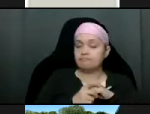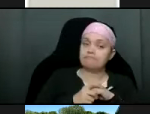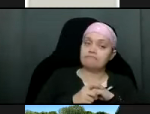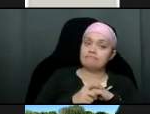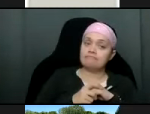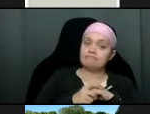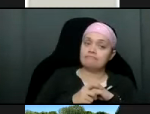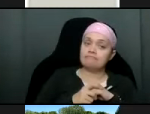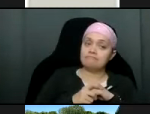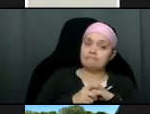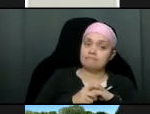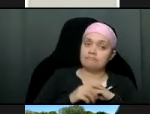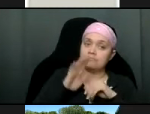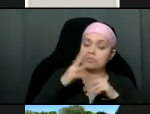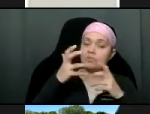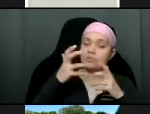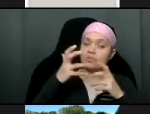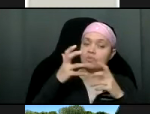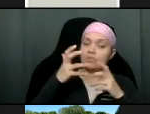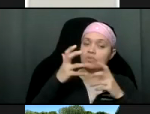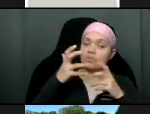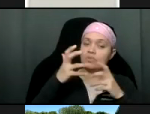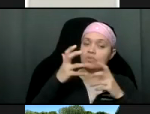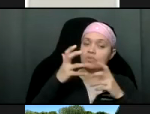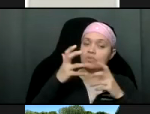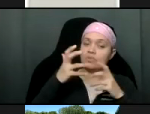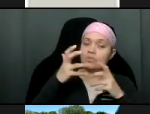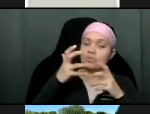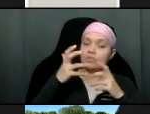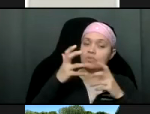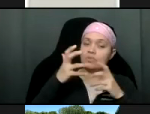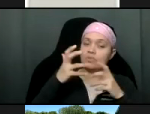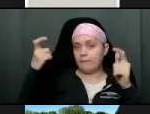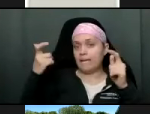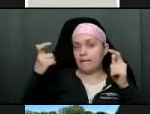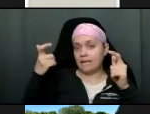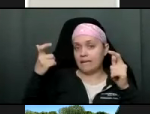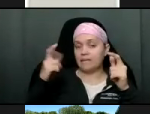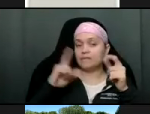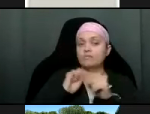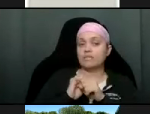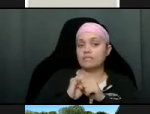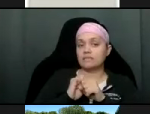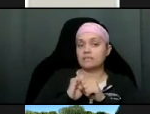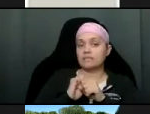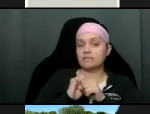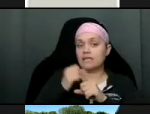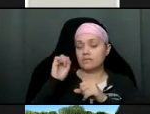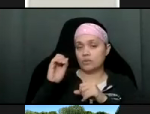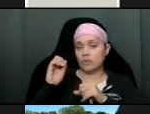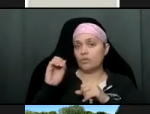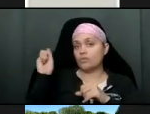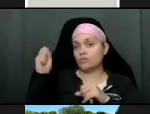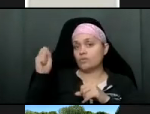So they wanted to figure this out. They wanted to prove how big it actually is, and yeah, I'm sure to take